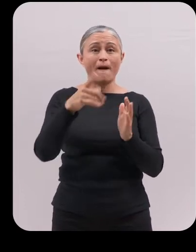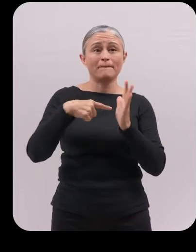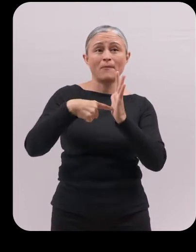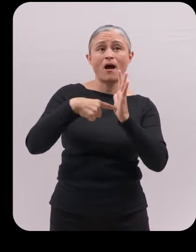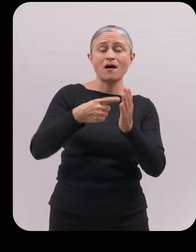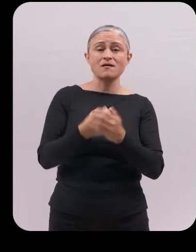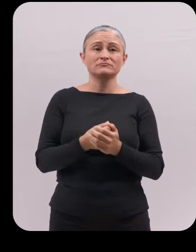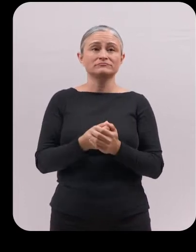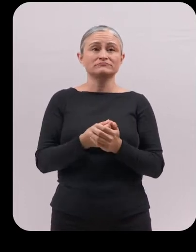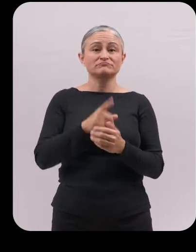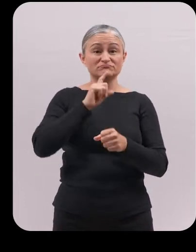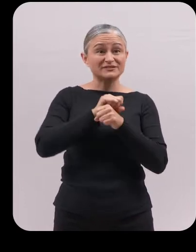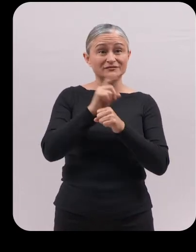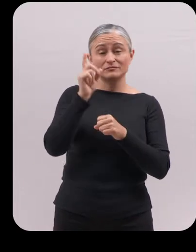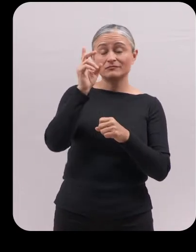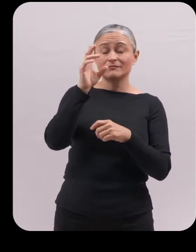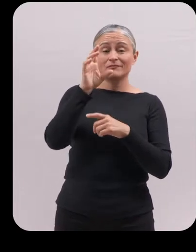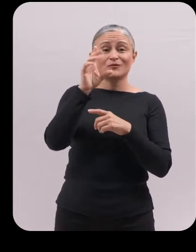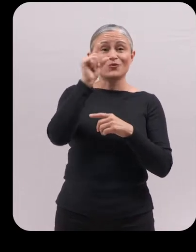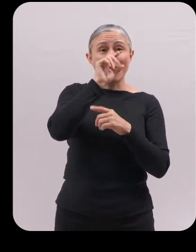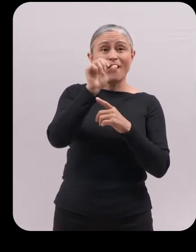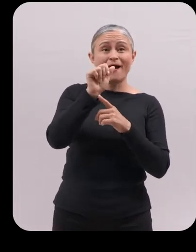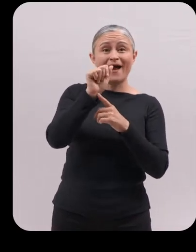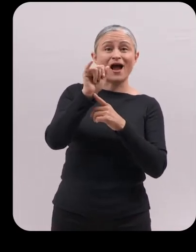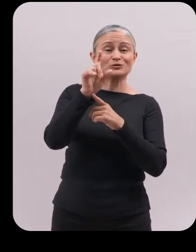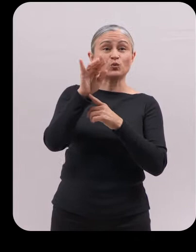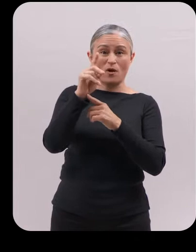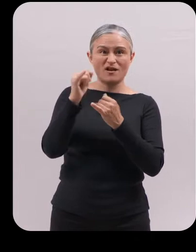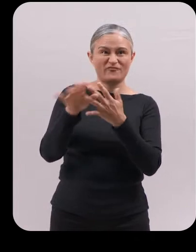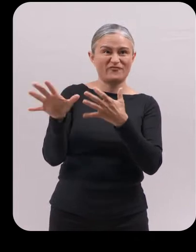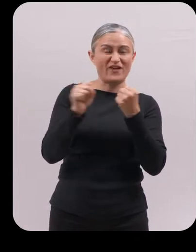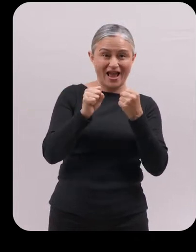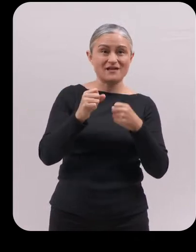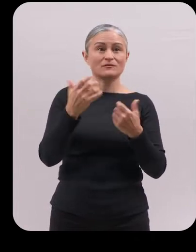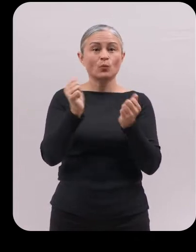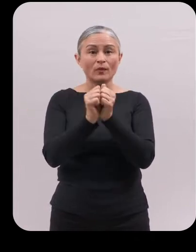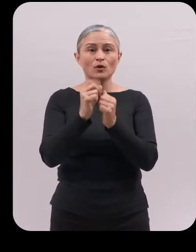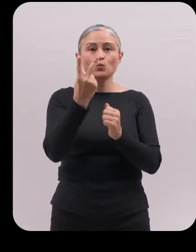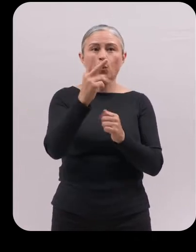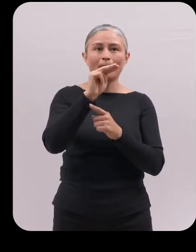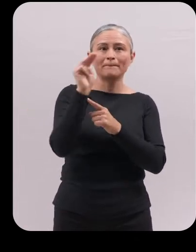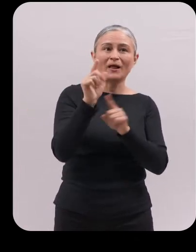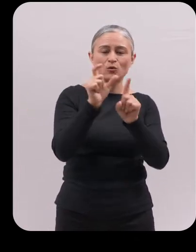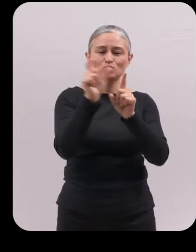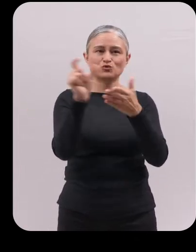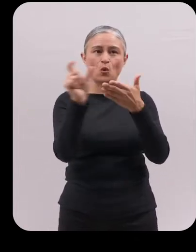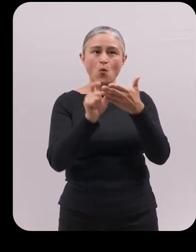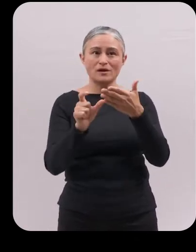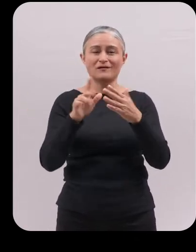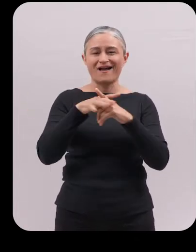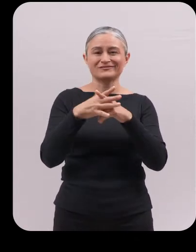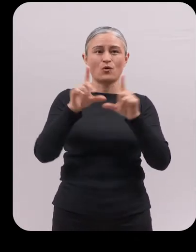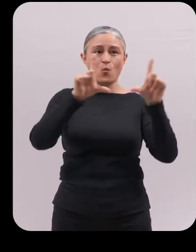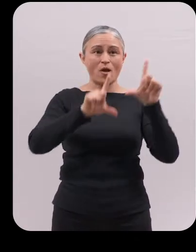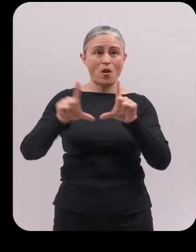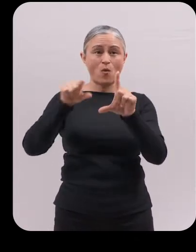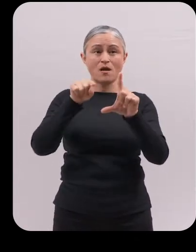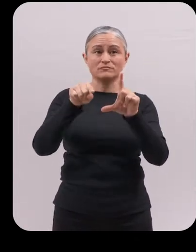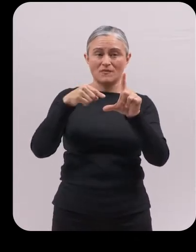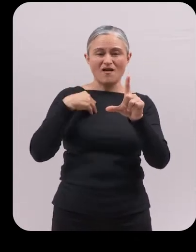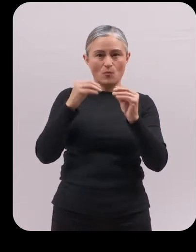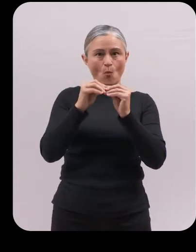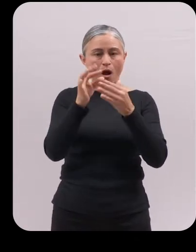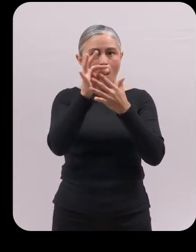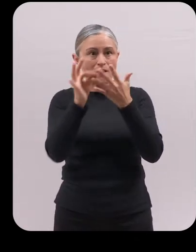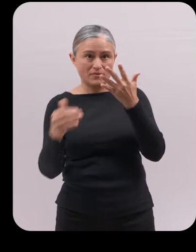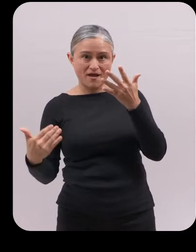Google AI Studio lets you do that in minutes. And now, with our 2 million token context window, you have another compelling